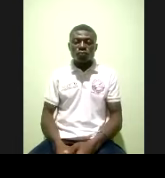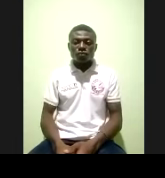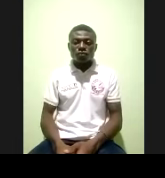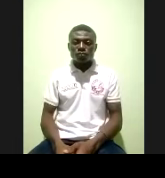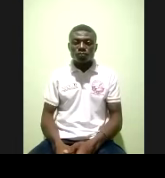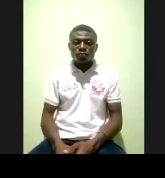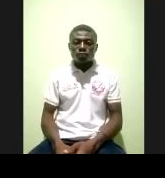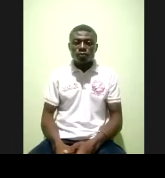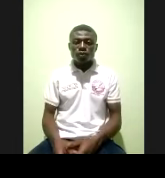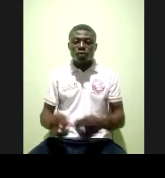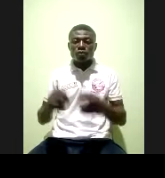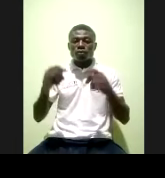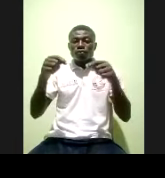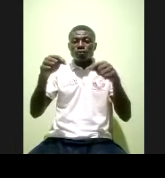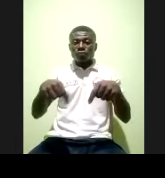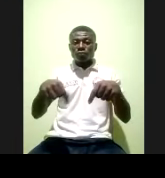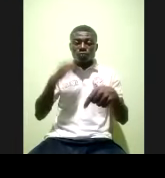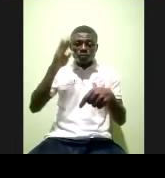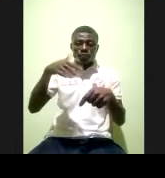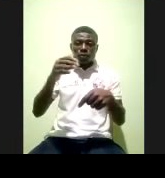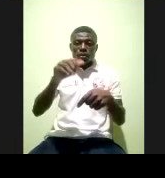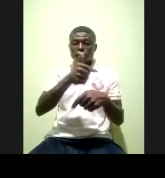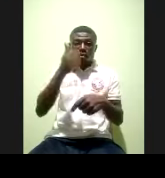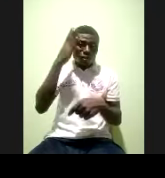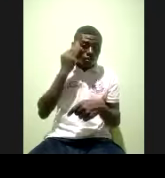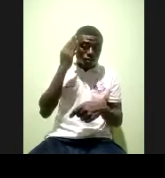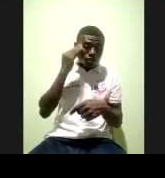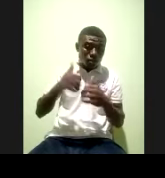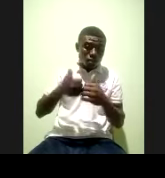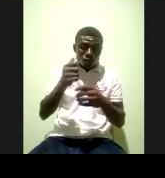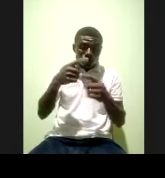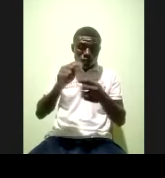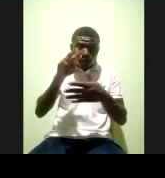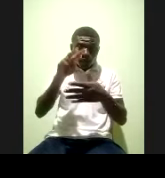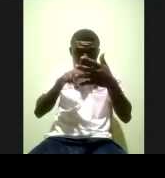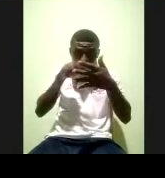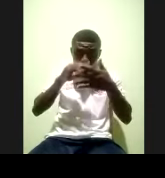I am going to give you another experience of trying to read this small story.